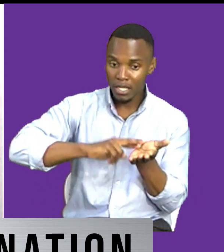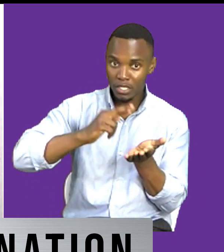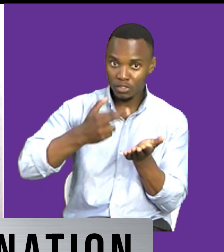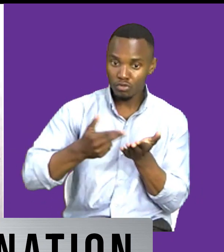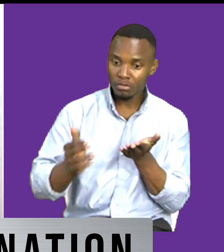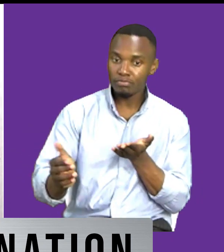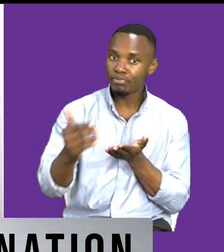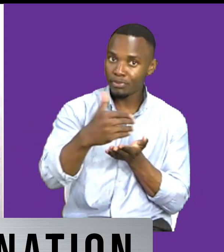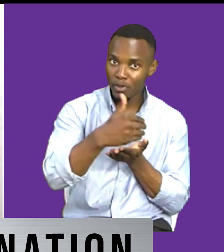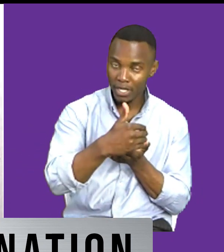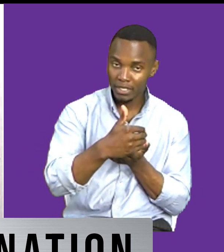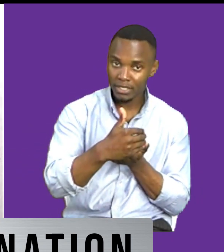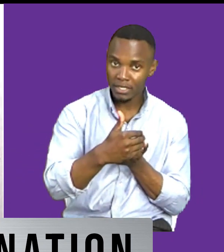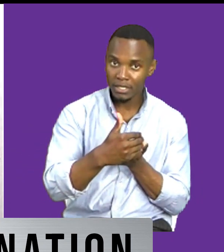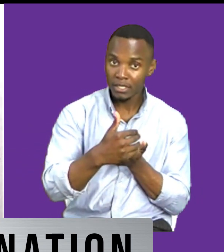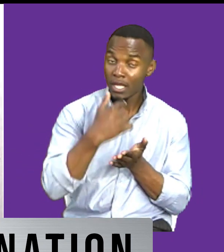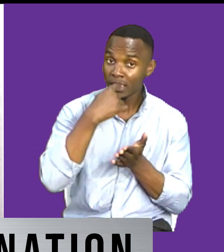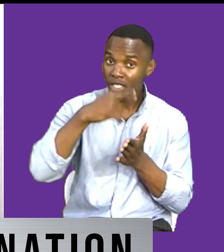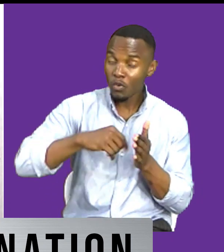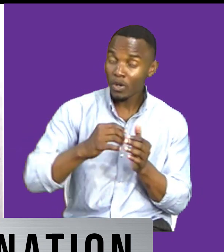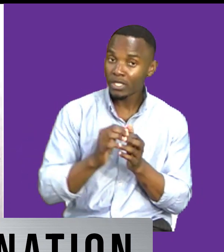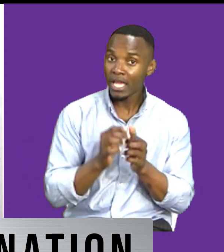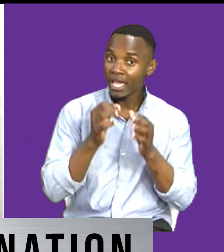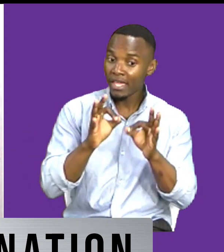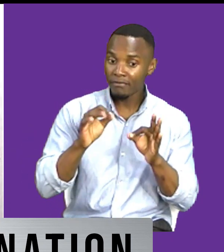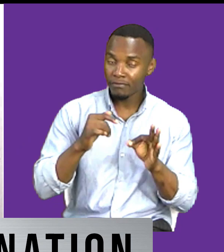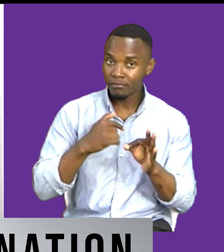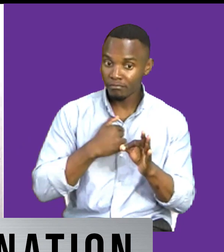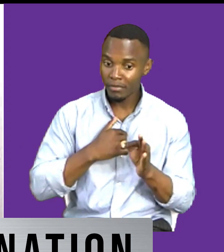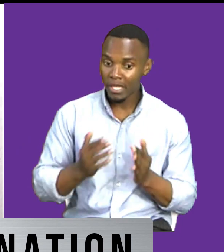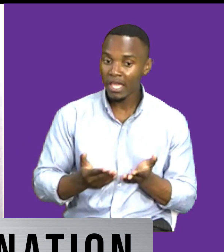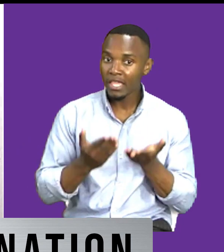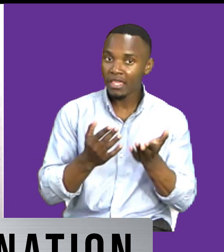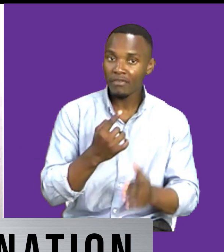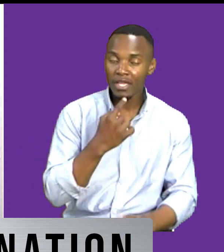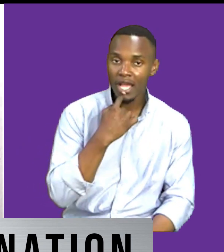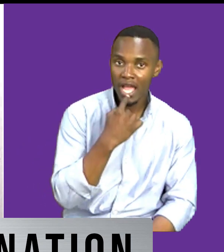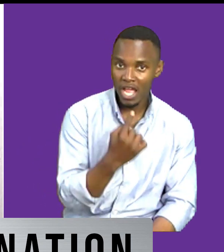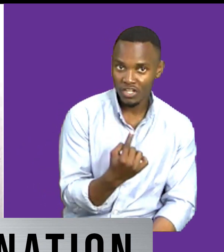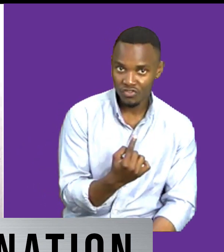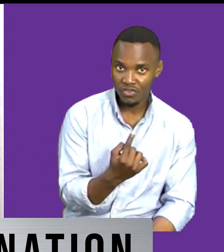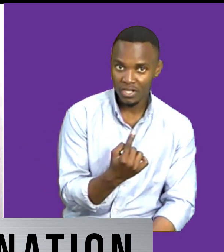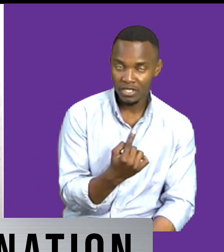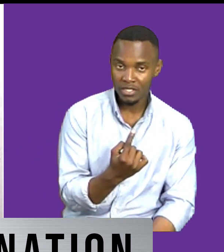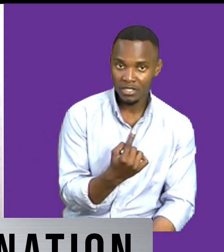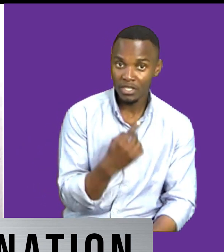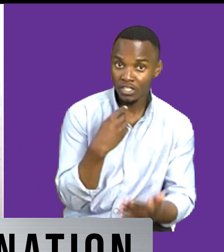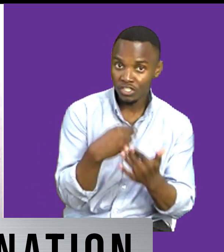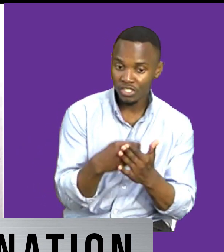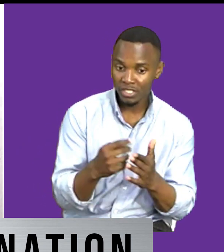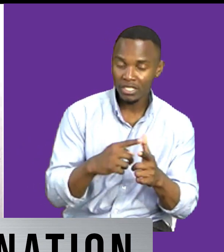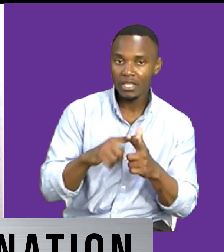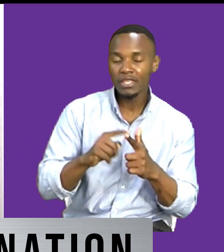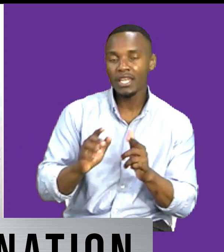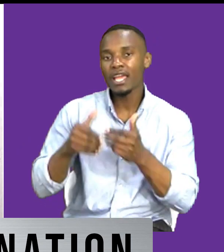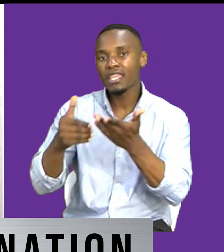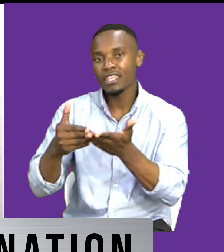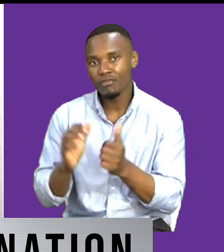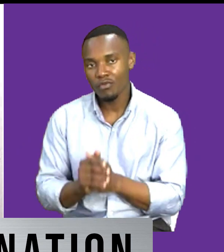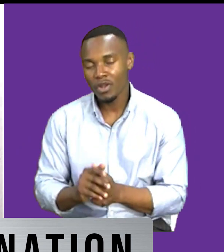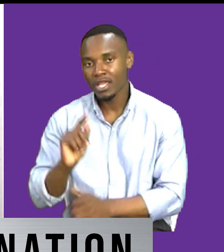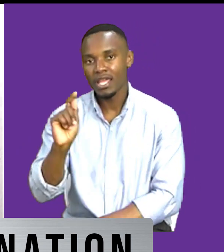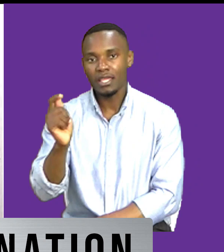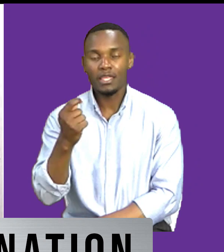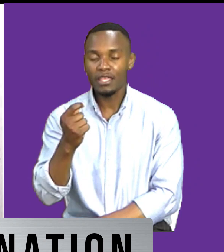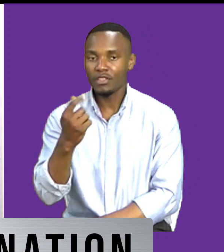people who can say that for my 100 shillings, I'm going to give Free Kenya 50 shillings to go and fight this battle so that this country will